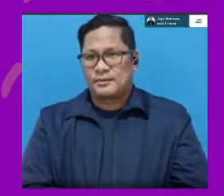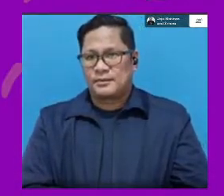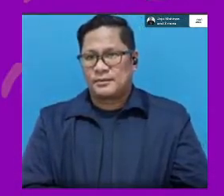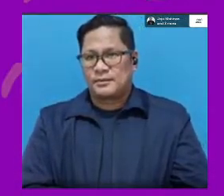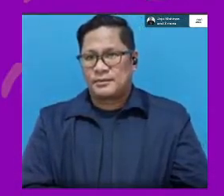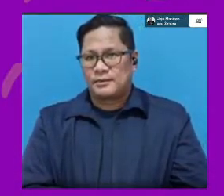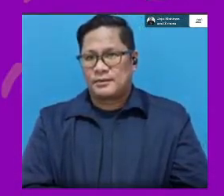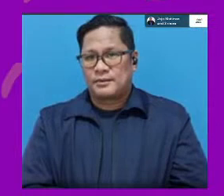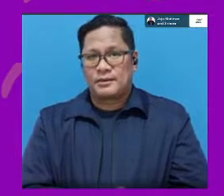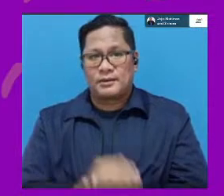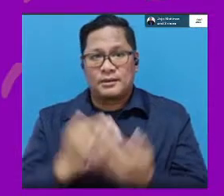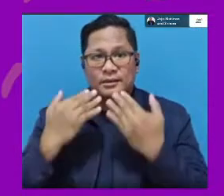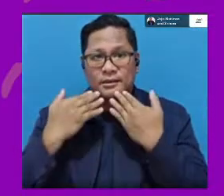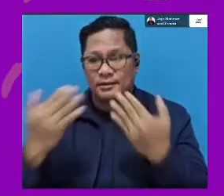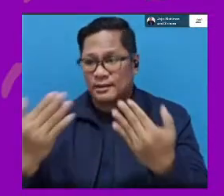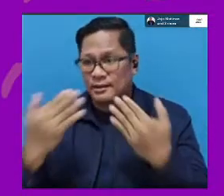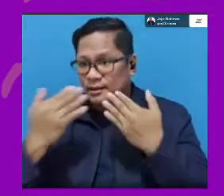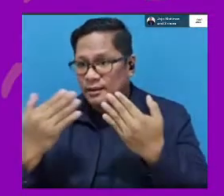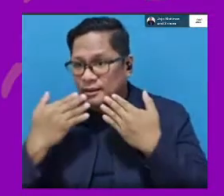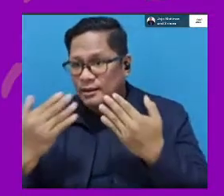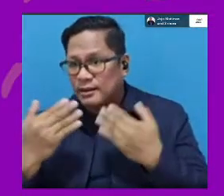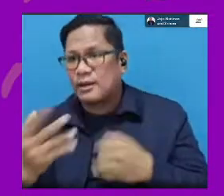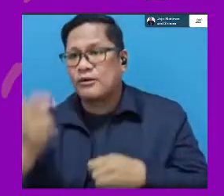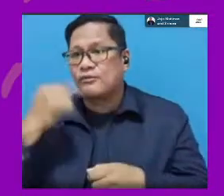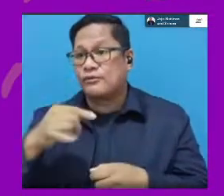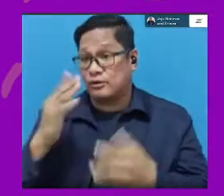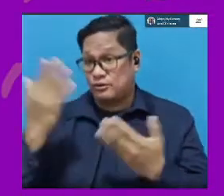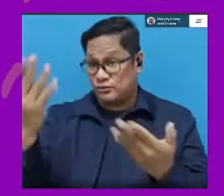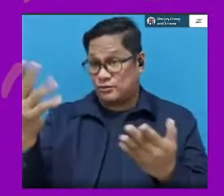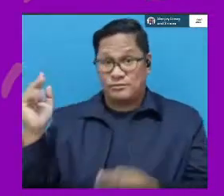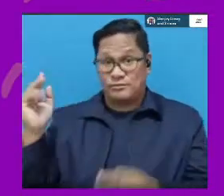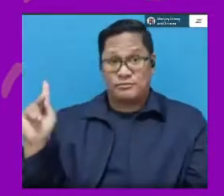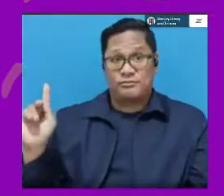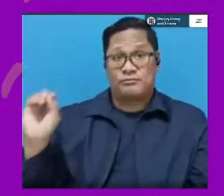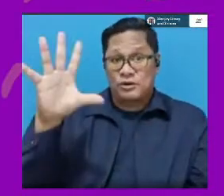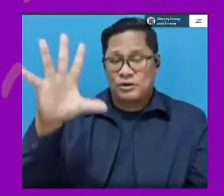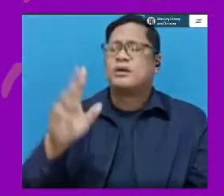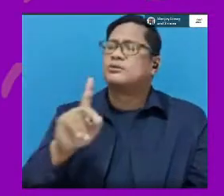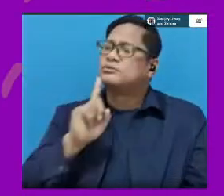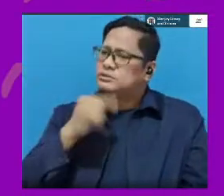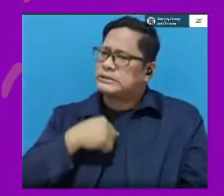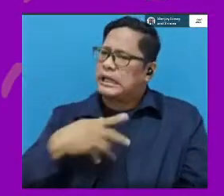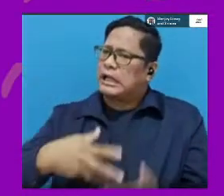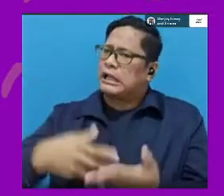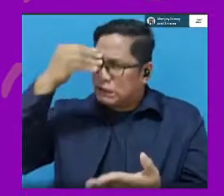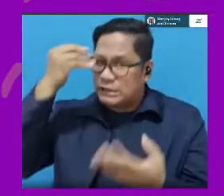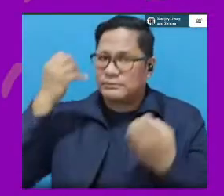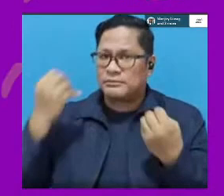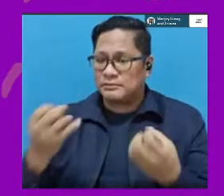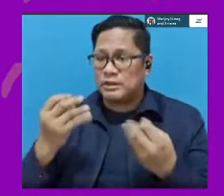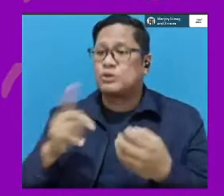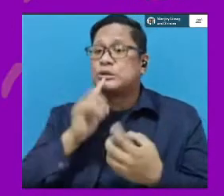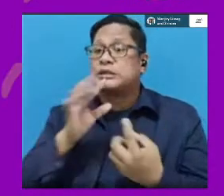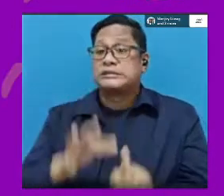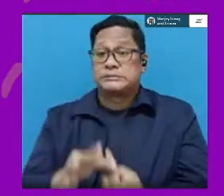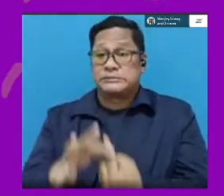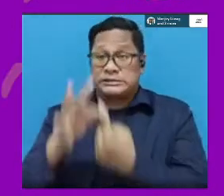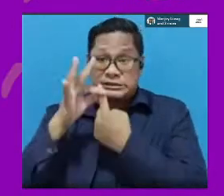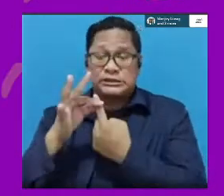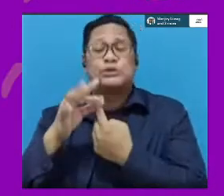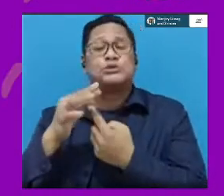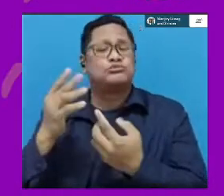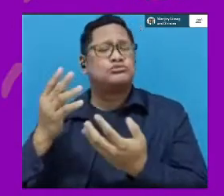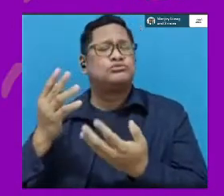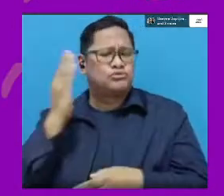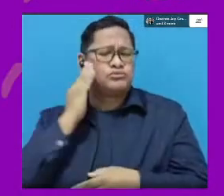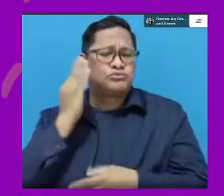Thank you so much, Dr. Norlin, for your presentation. I really learned a lot. It's especially reassuring to me to know that